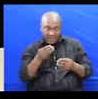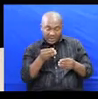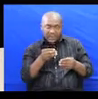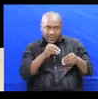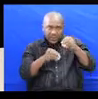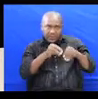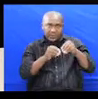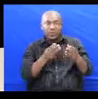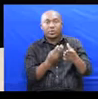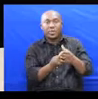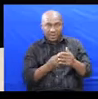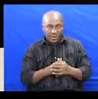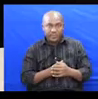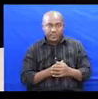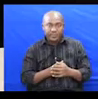a solution.